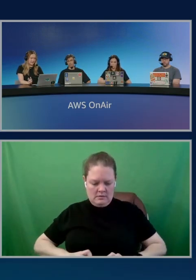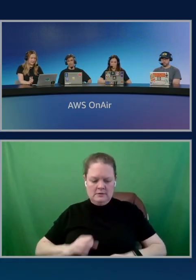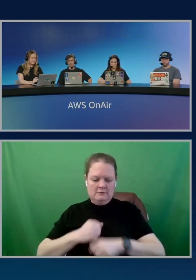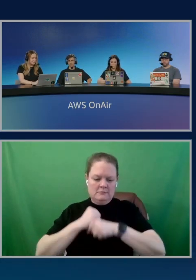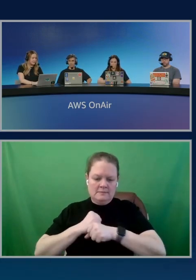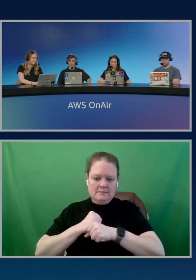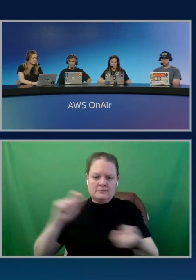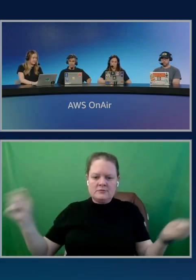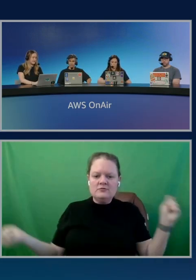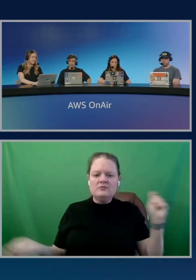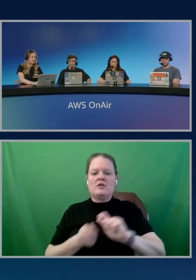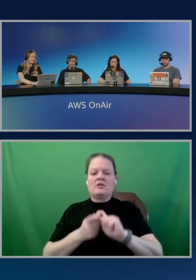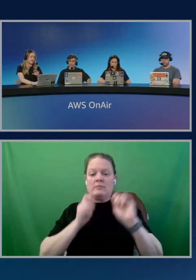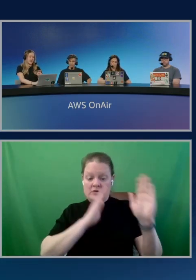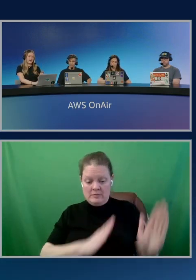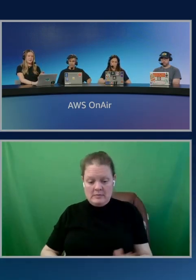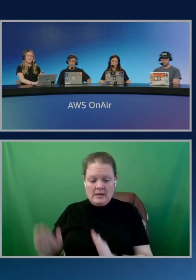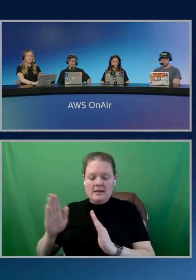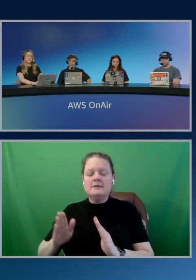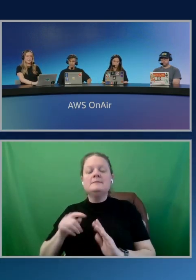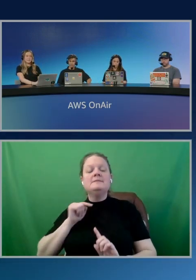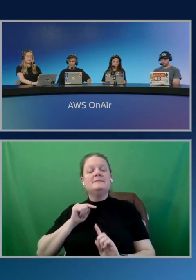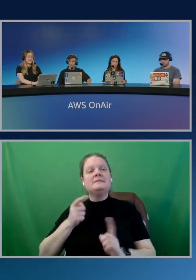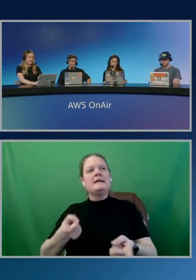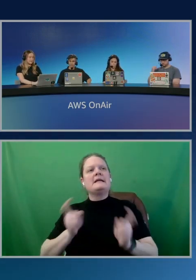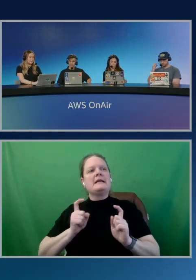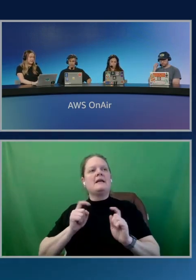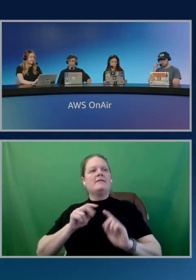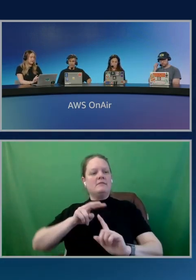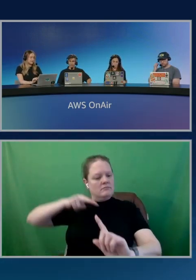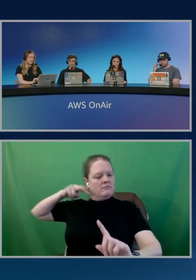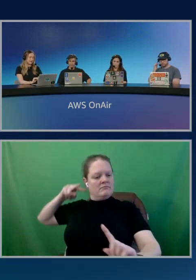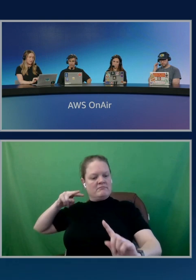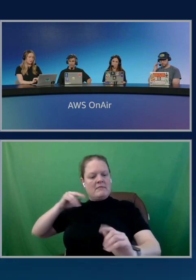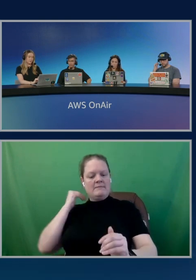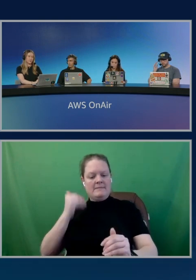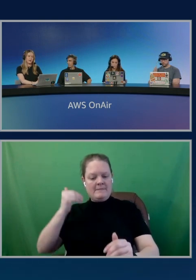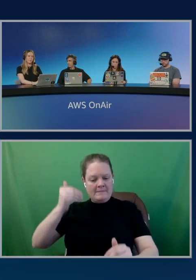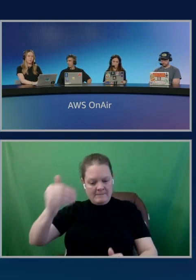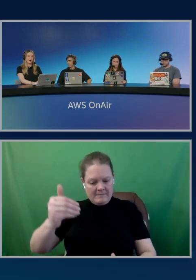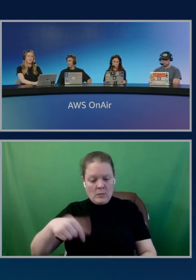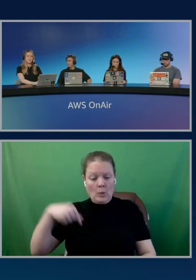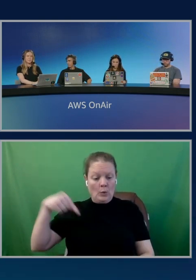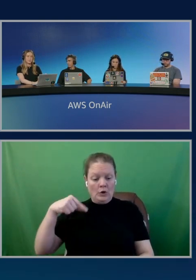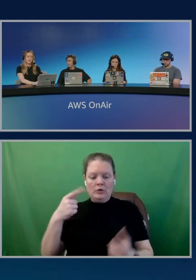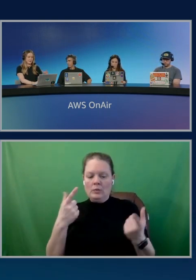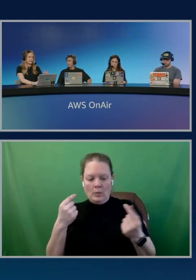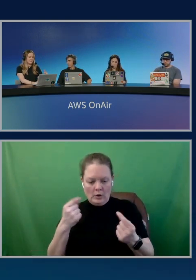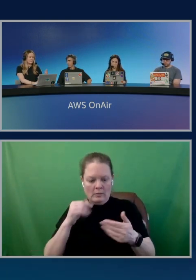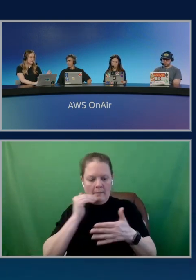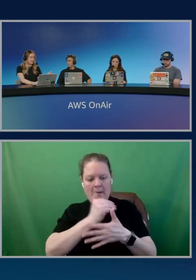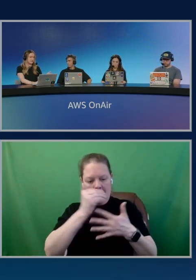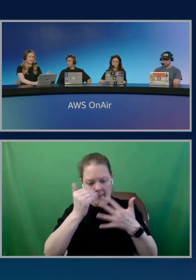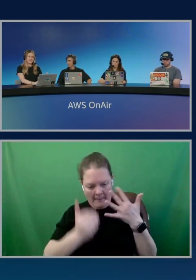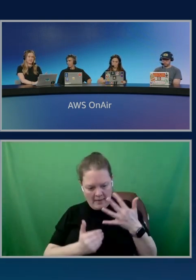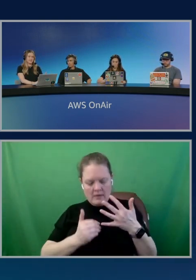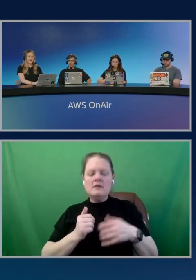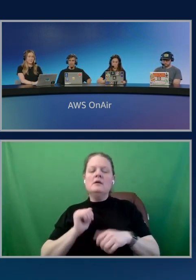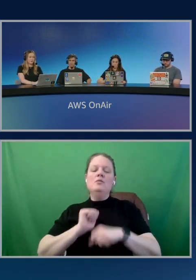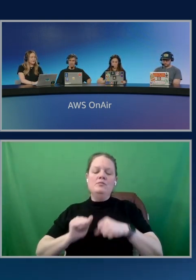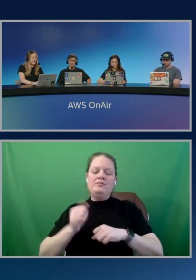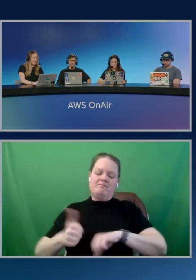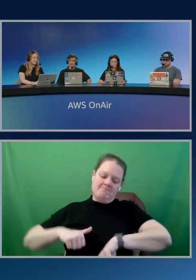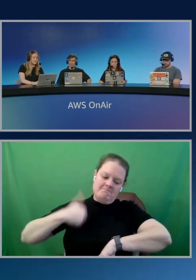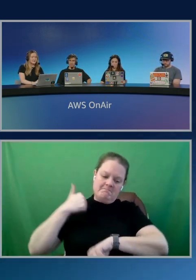transformation plan. So this kind of gives our high level series of steps that Q's going to go through and work to implement the changes. It's